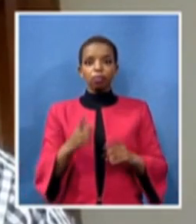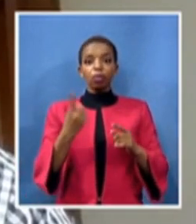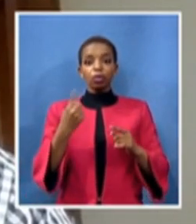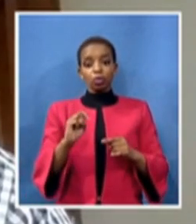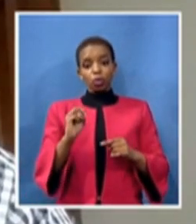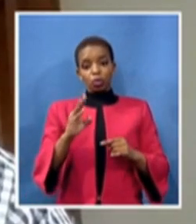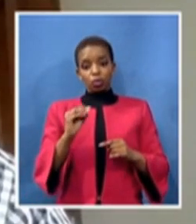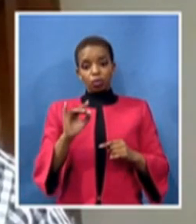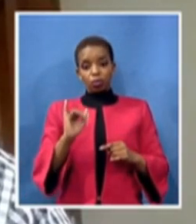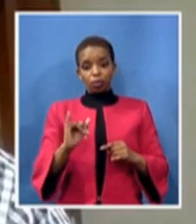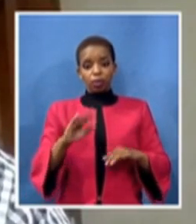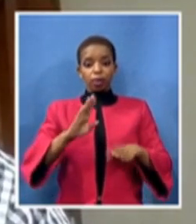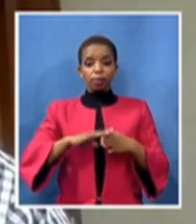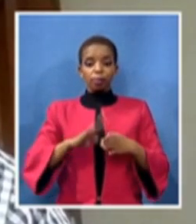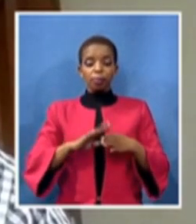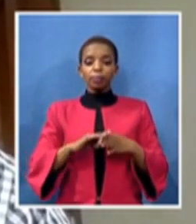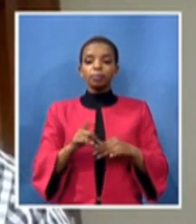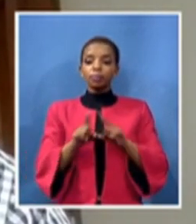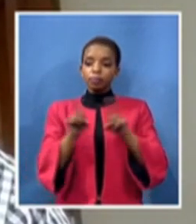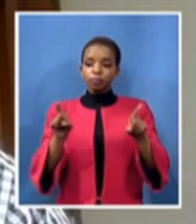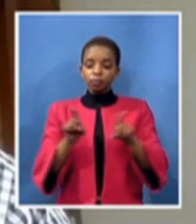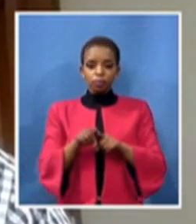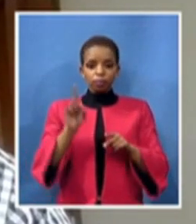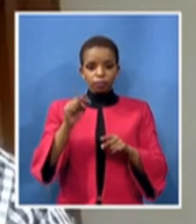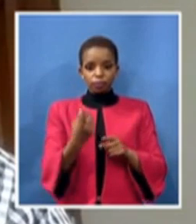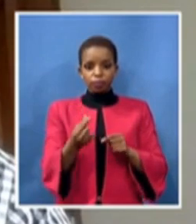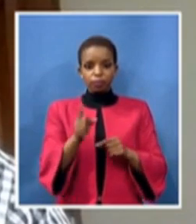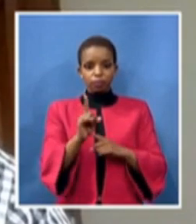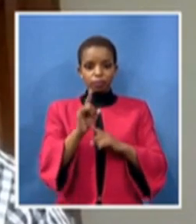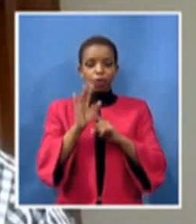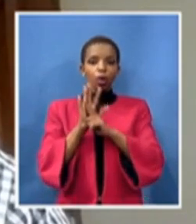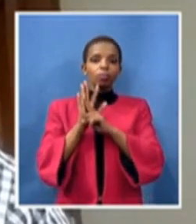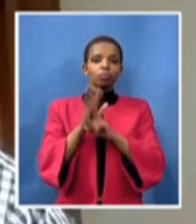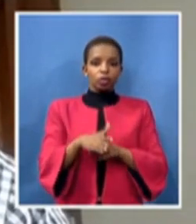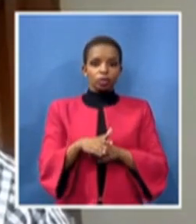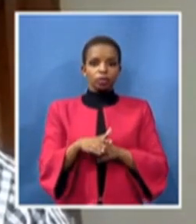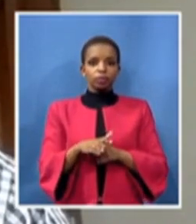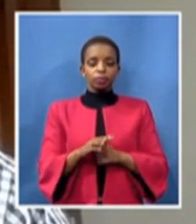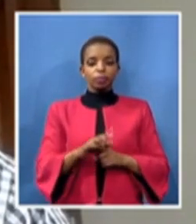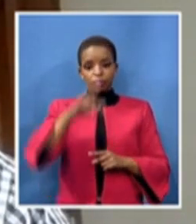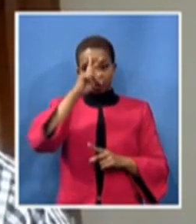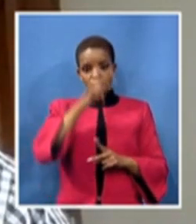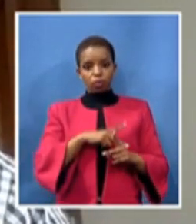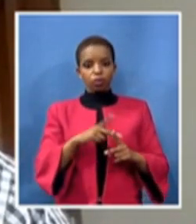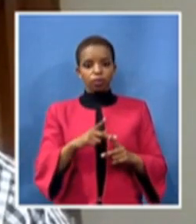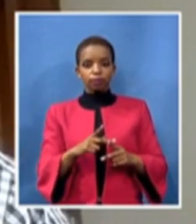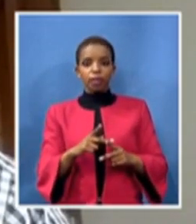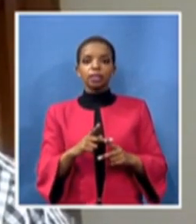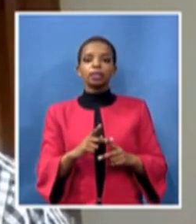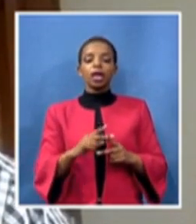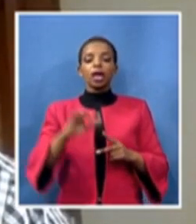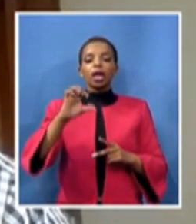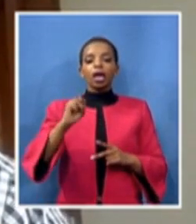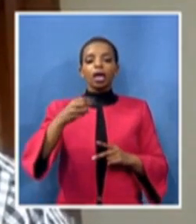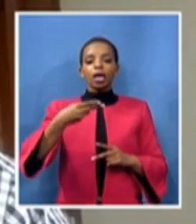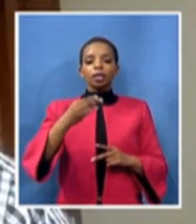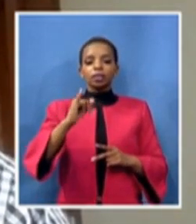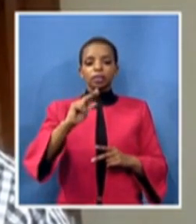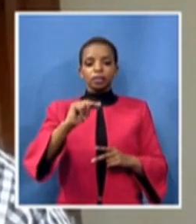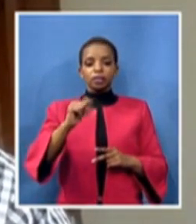regime. Professor Shisana, the Morris Isaacson alumni thanks you for your wisdom and